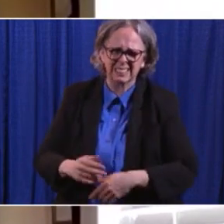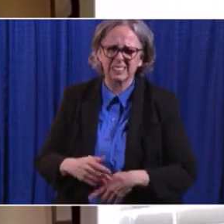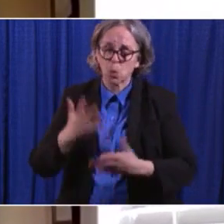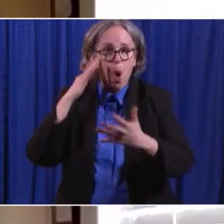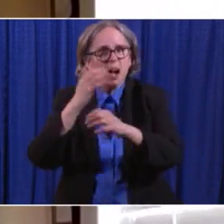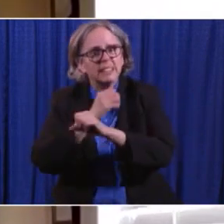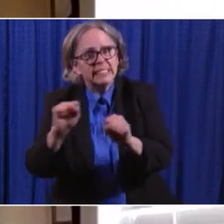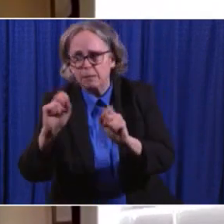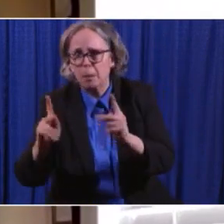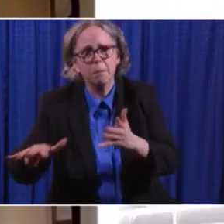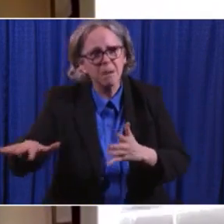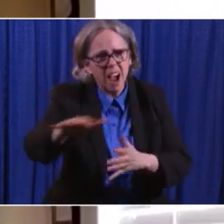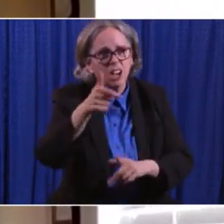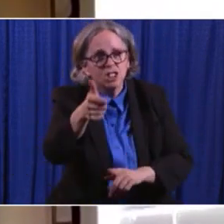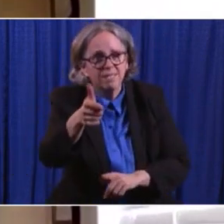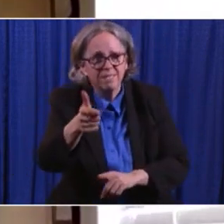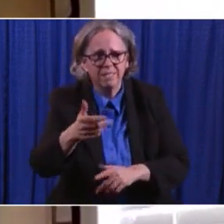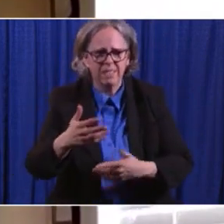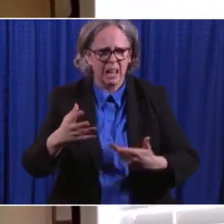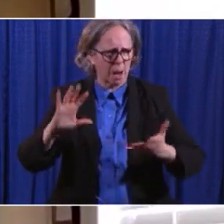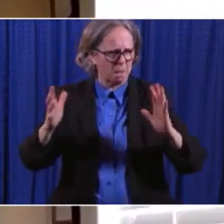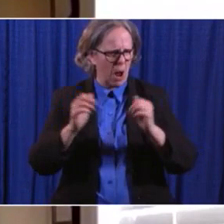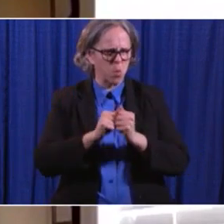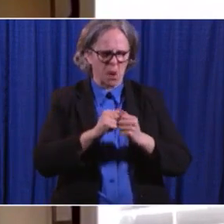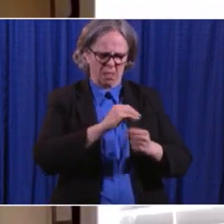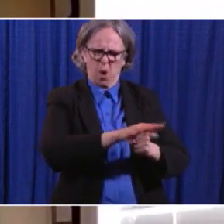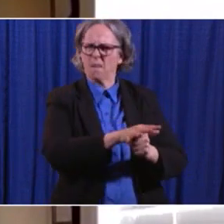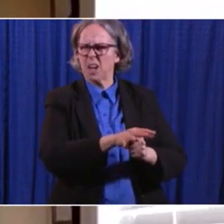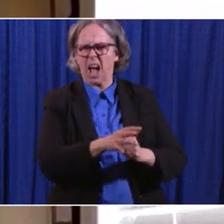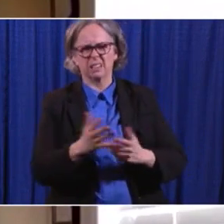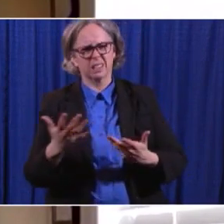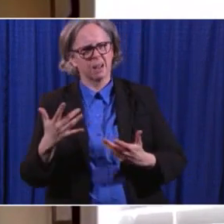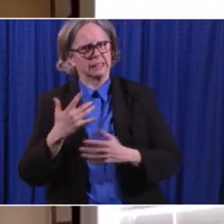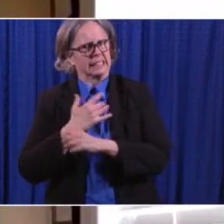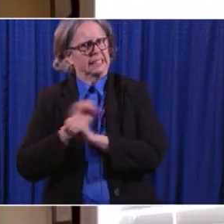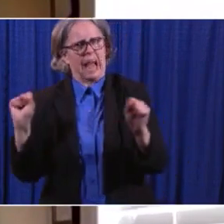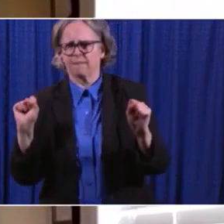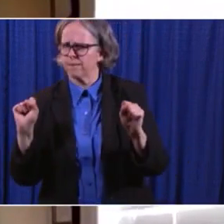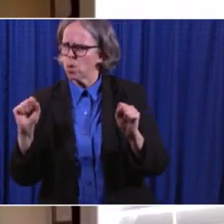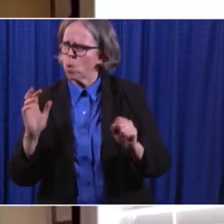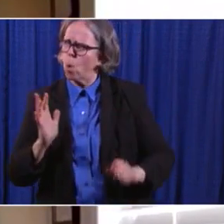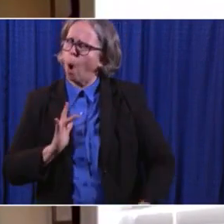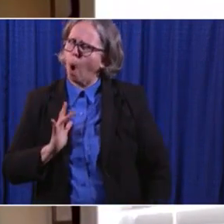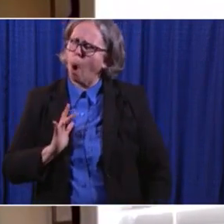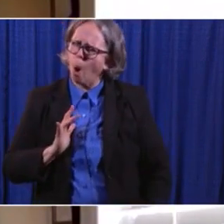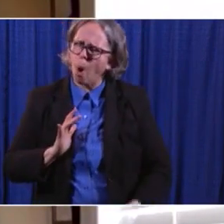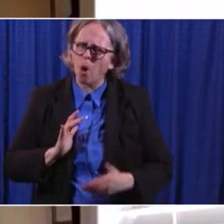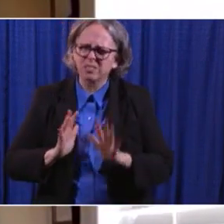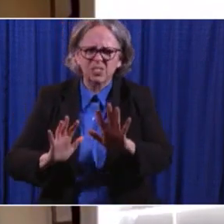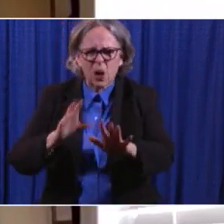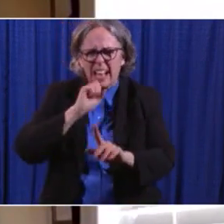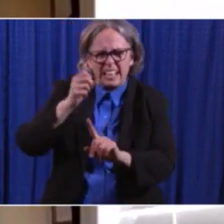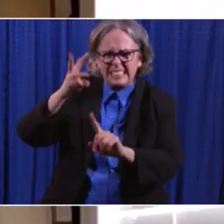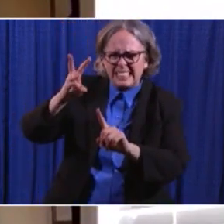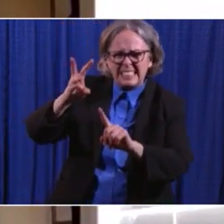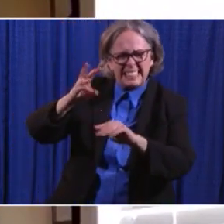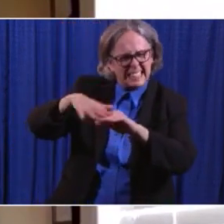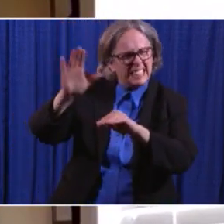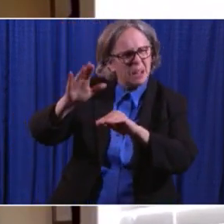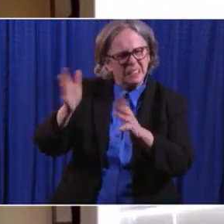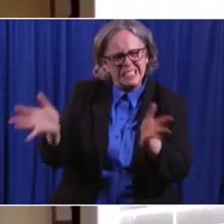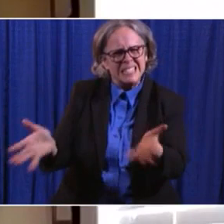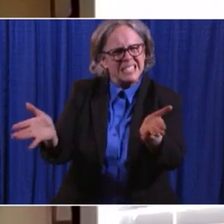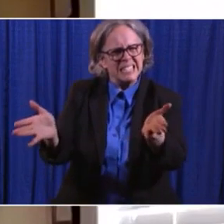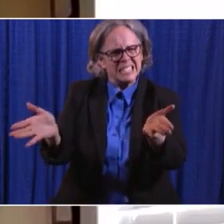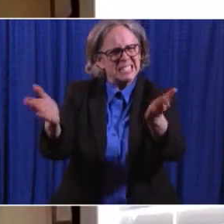getting COVID-19, whether you're 16 or 80, and they're very effective against these variants. As the director